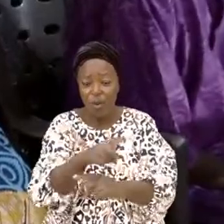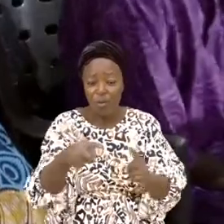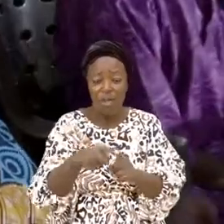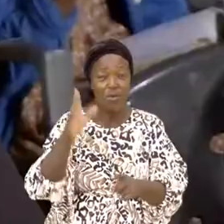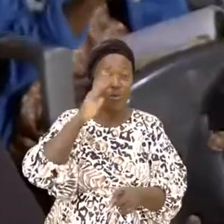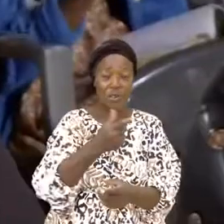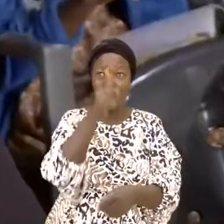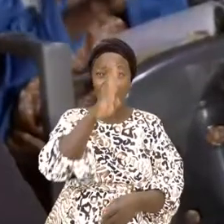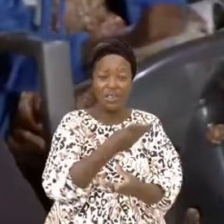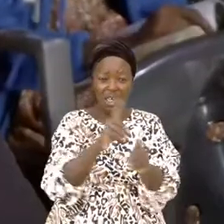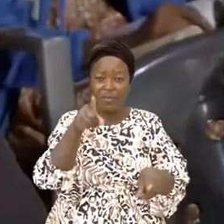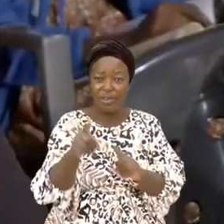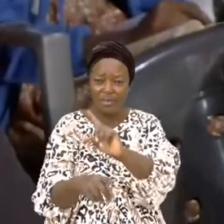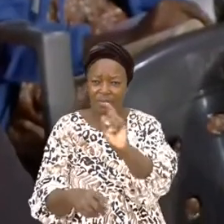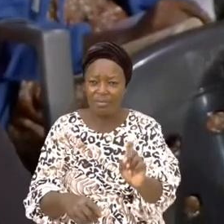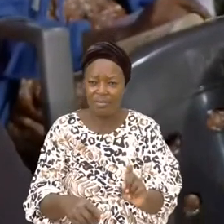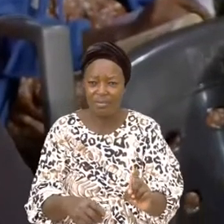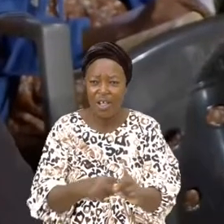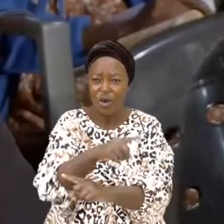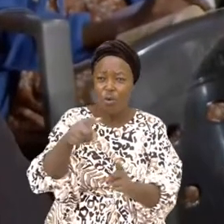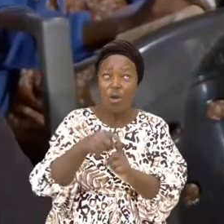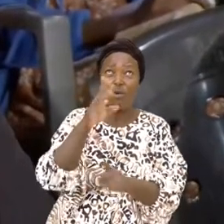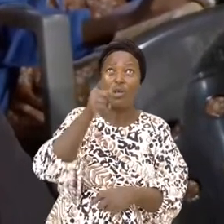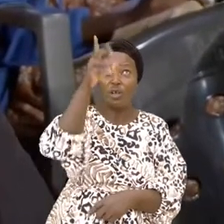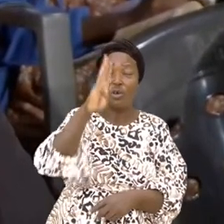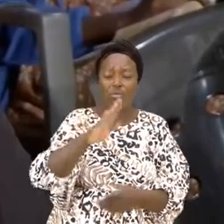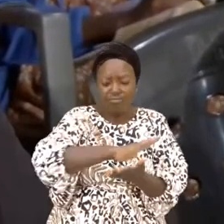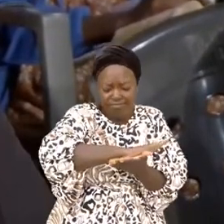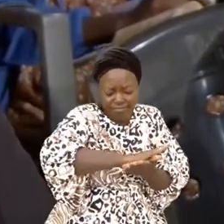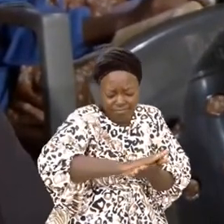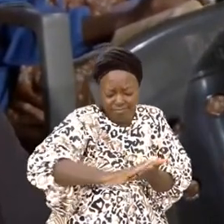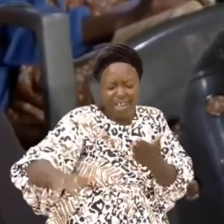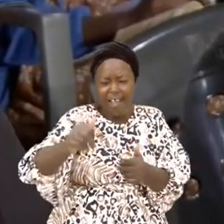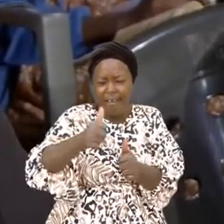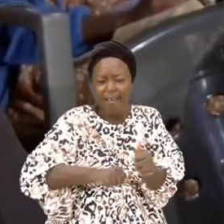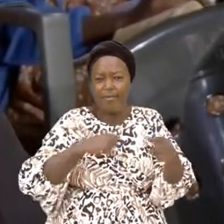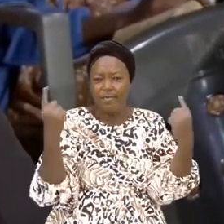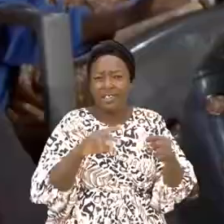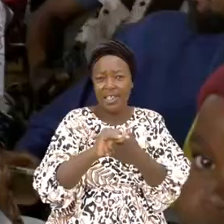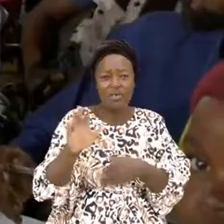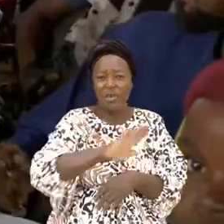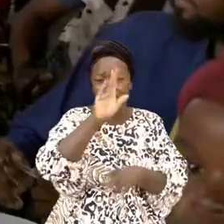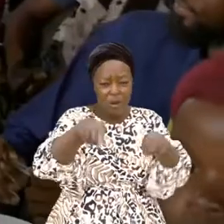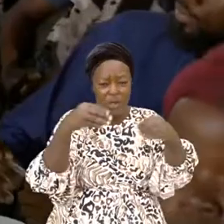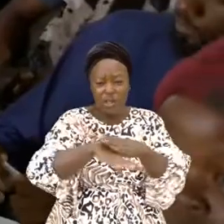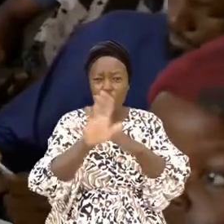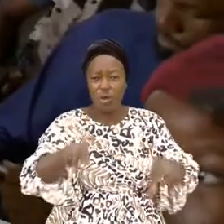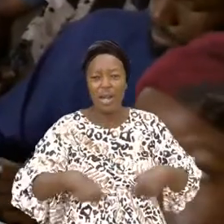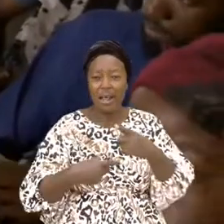you? When will he wipe out, blot out every sin you ever committed in your